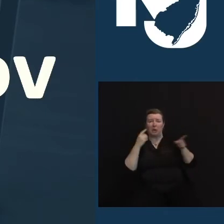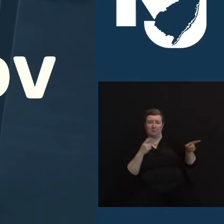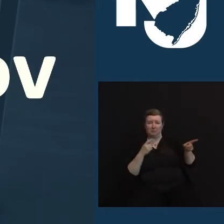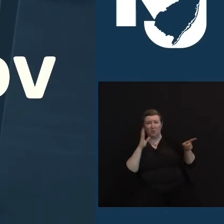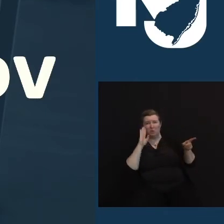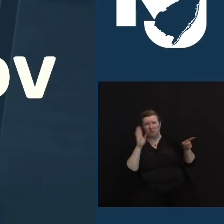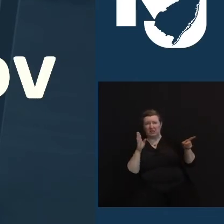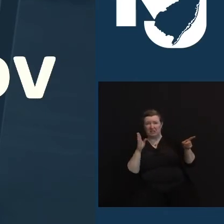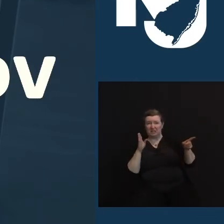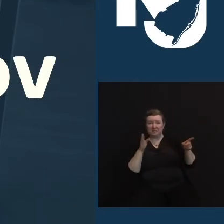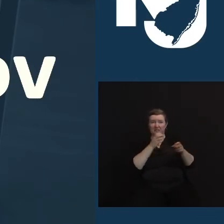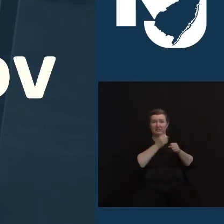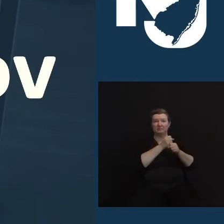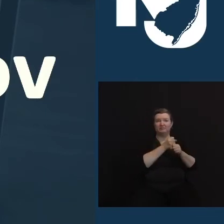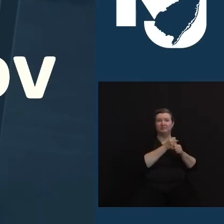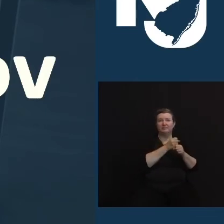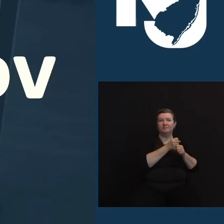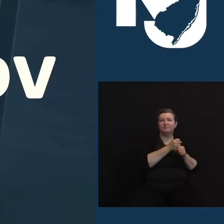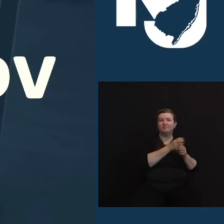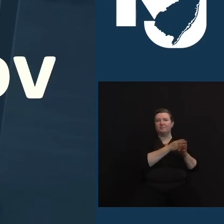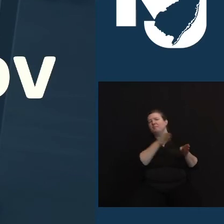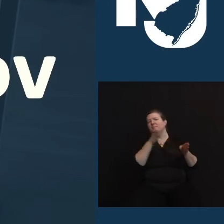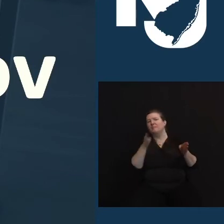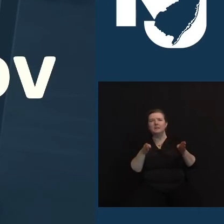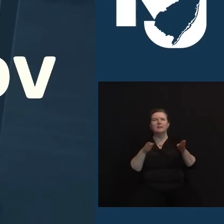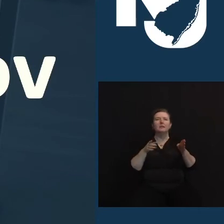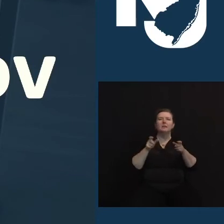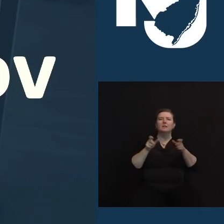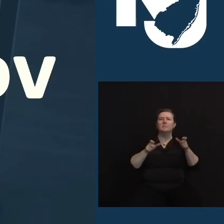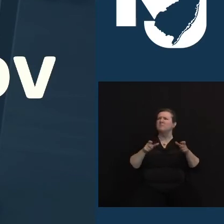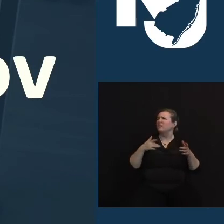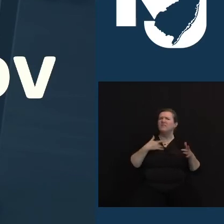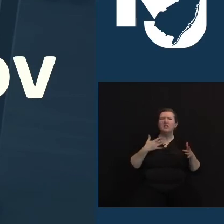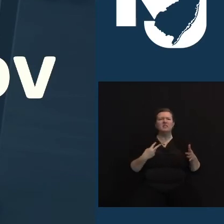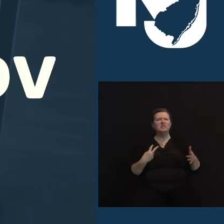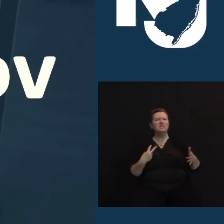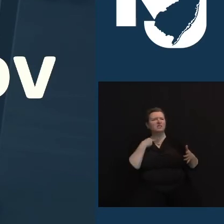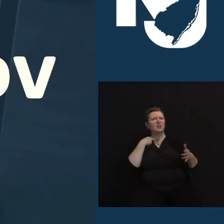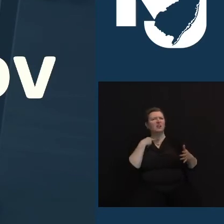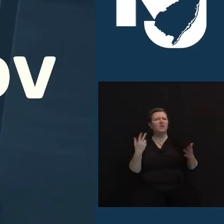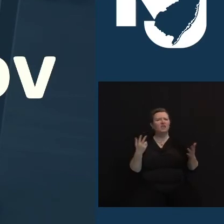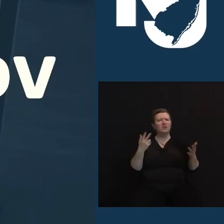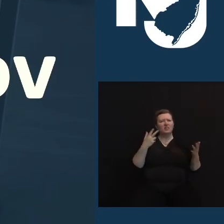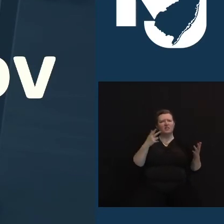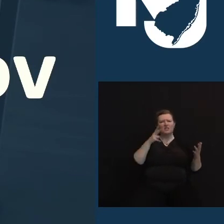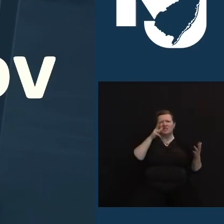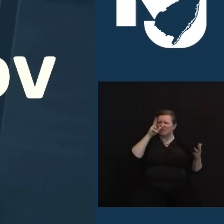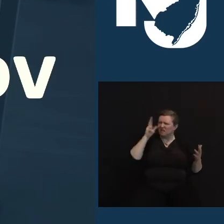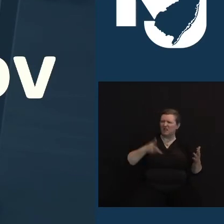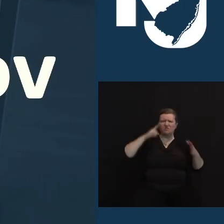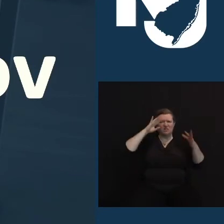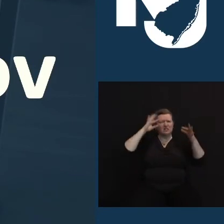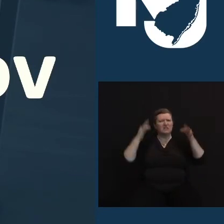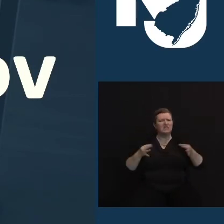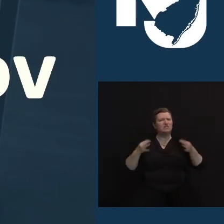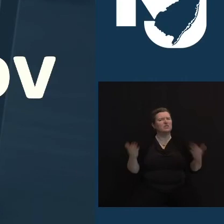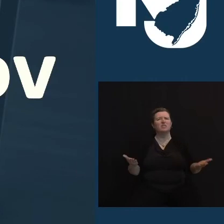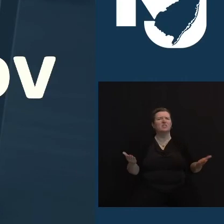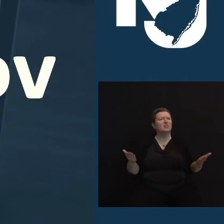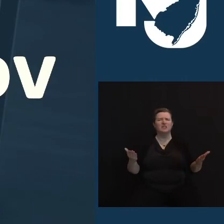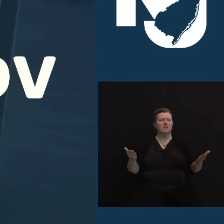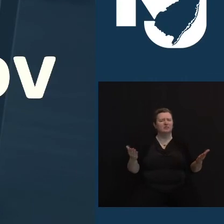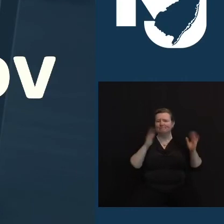Biden administration. Despicable. And I'll tie these two guys together. And again, one I can't say enough good things about, and the other I can't